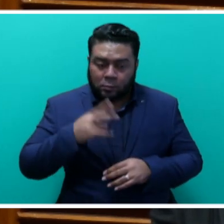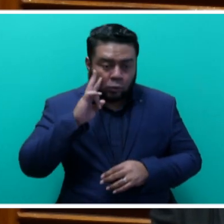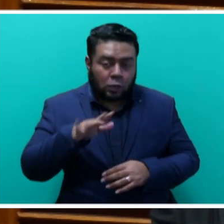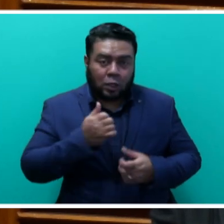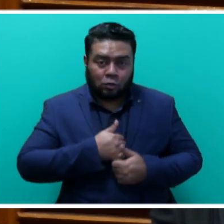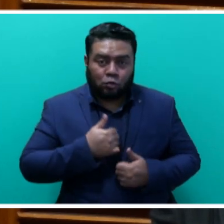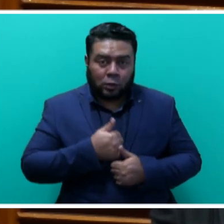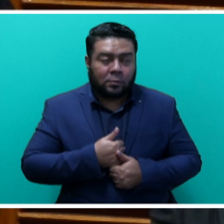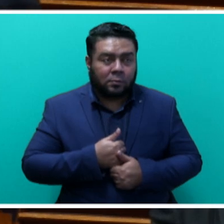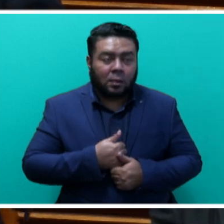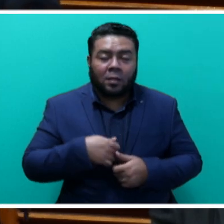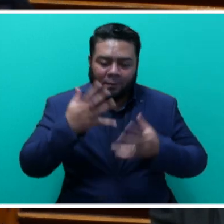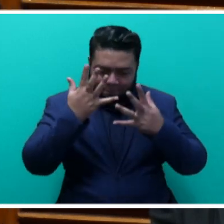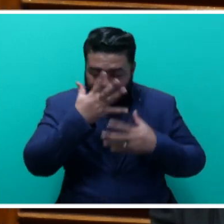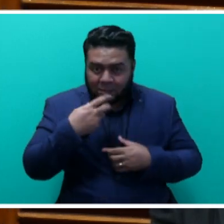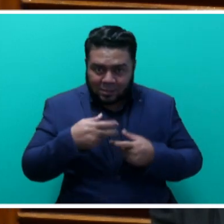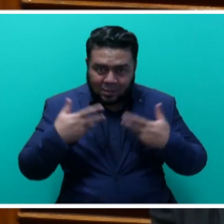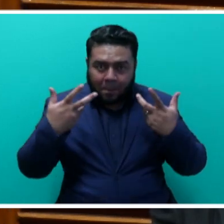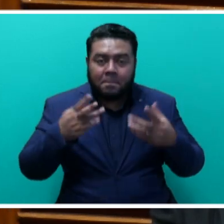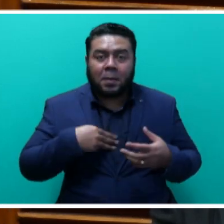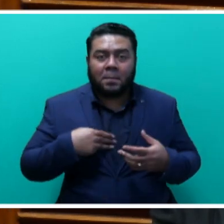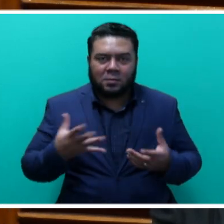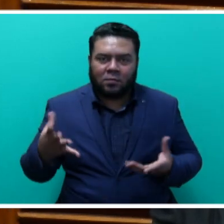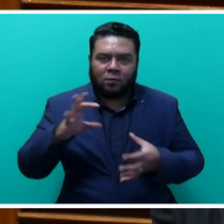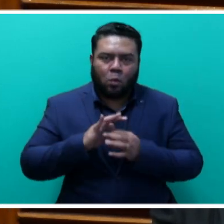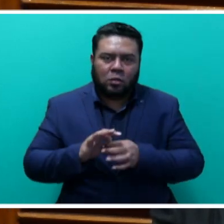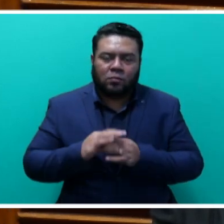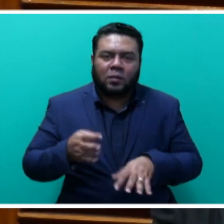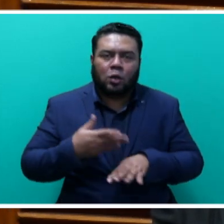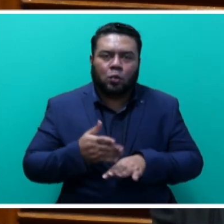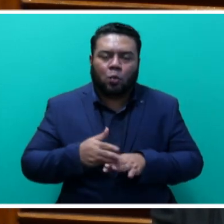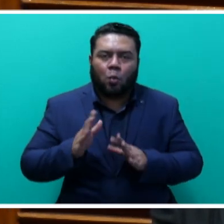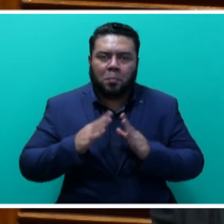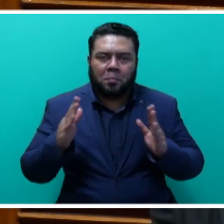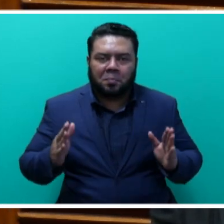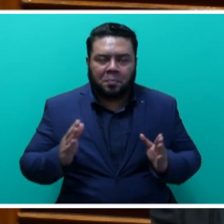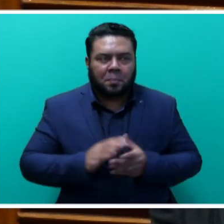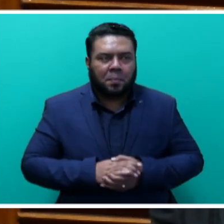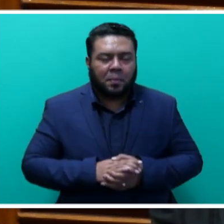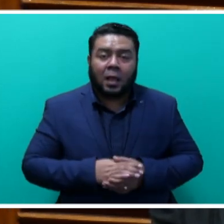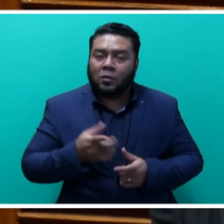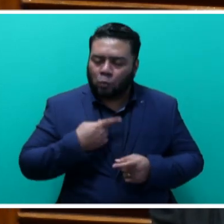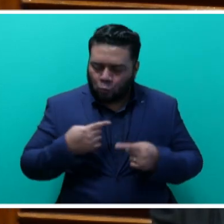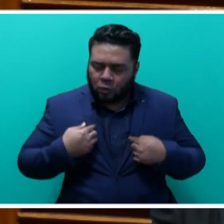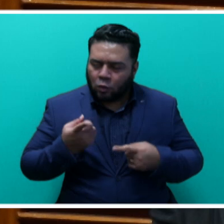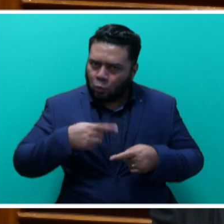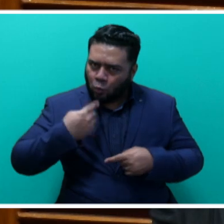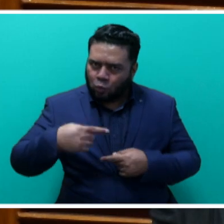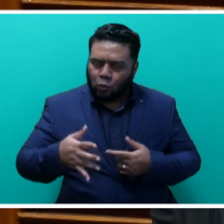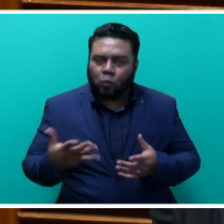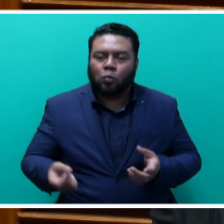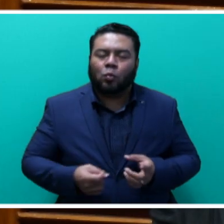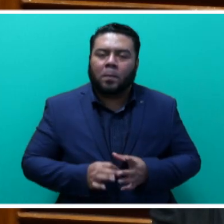joy on the faces of the household members as they took ownership of their new dwellings. And as we continue to improve our rural